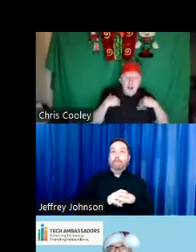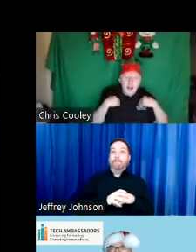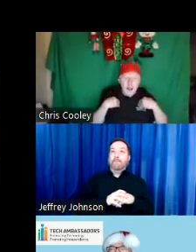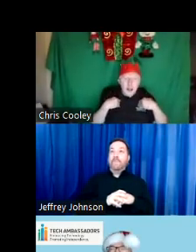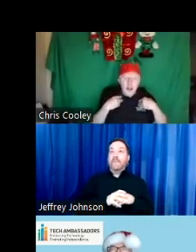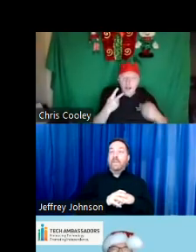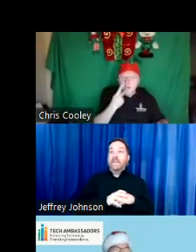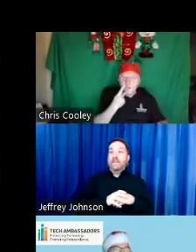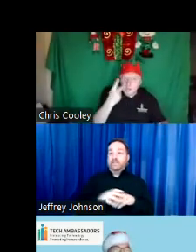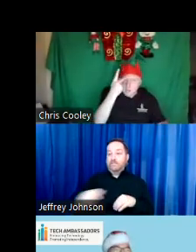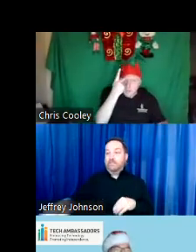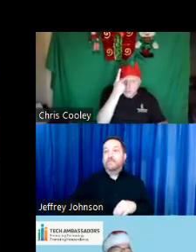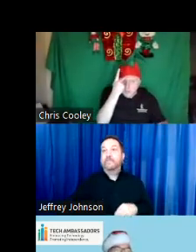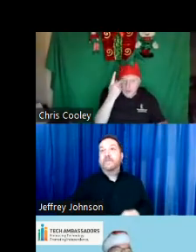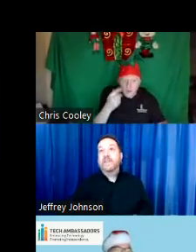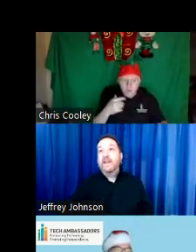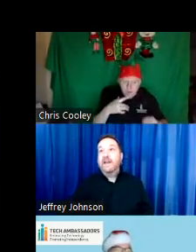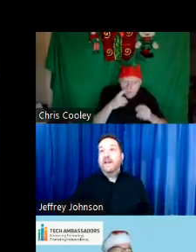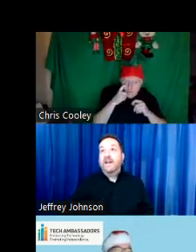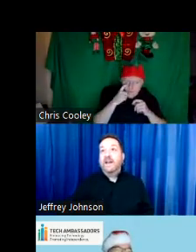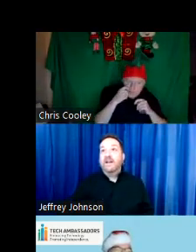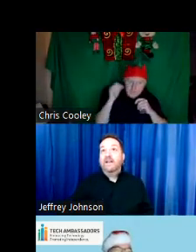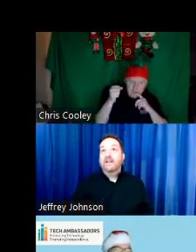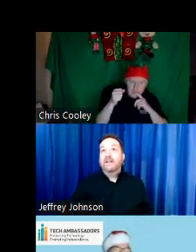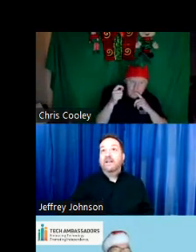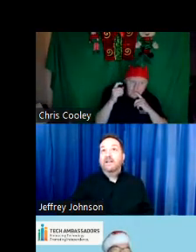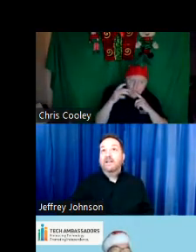You want to talk to everybody about how these work, Chris?